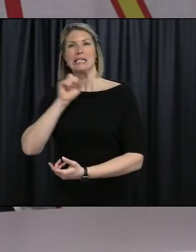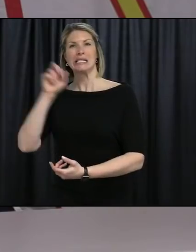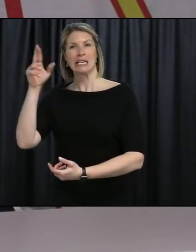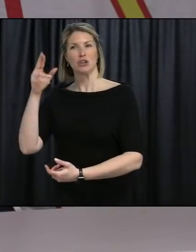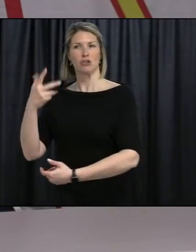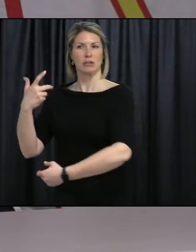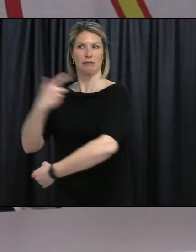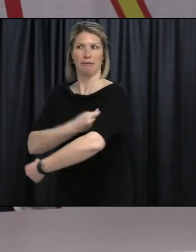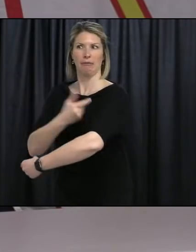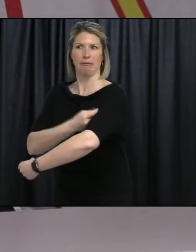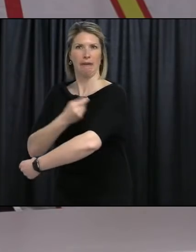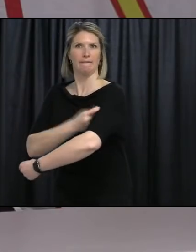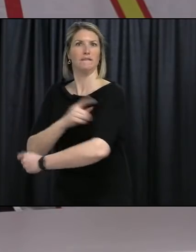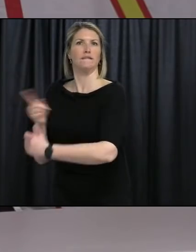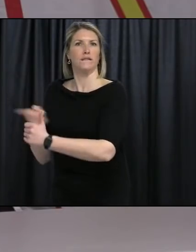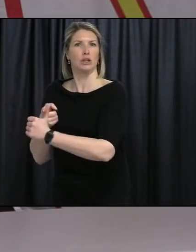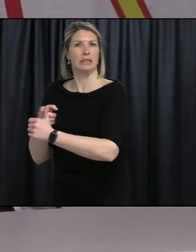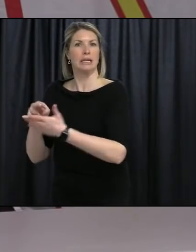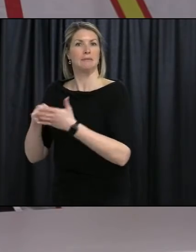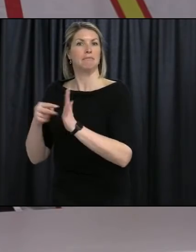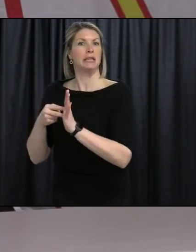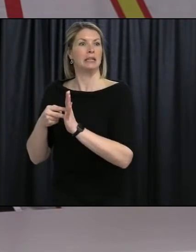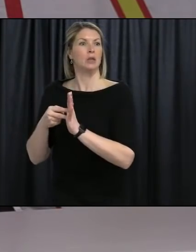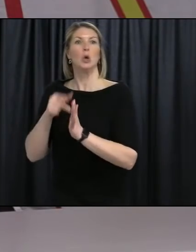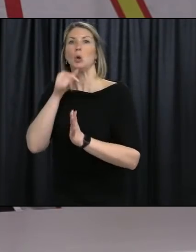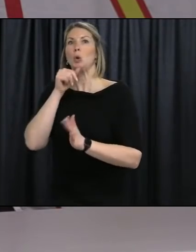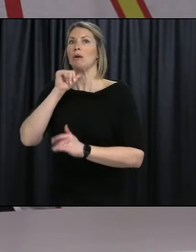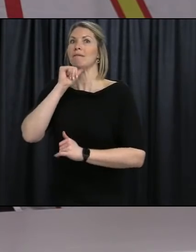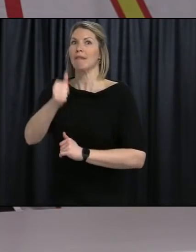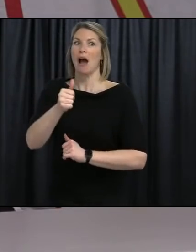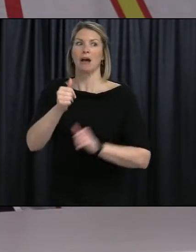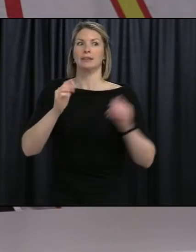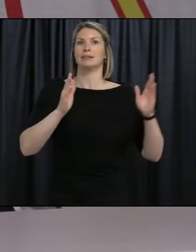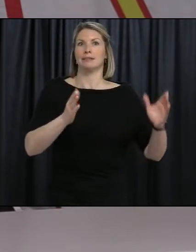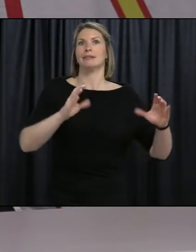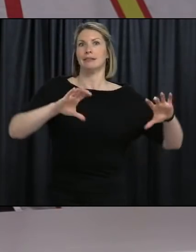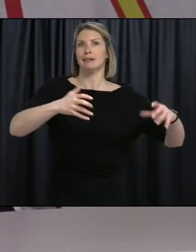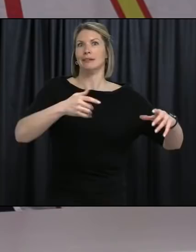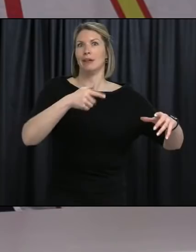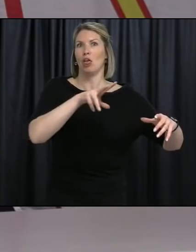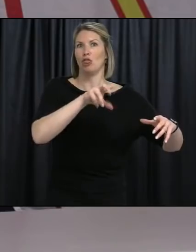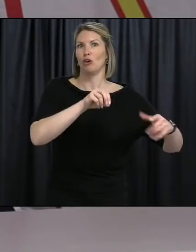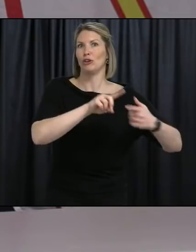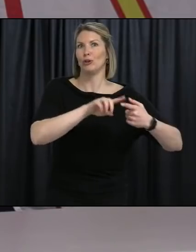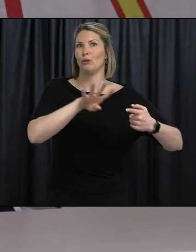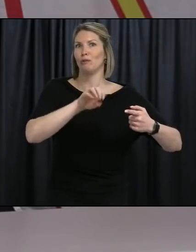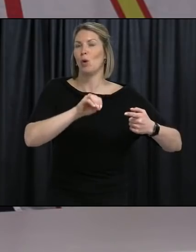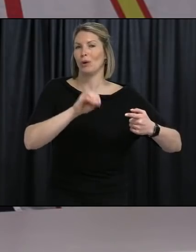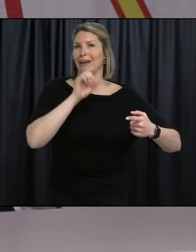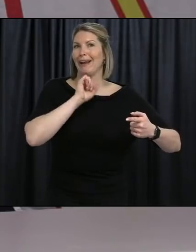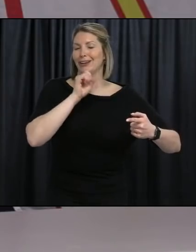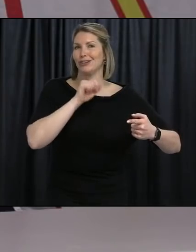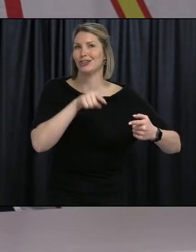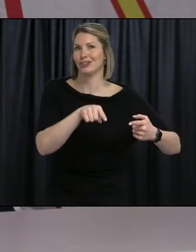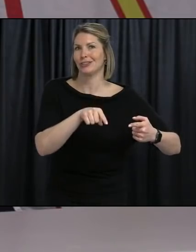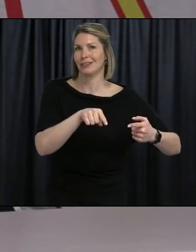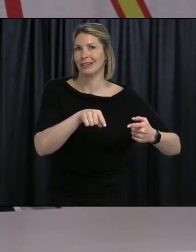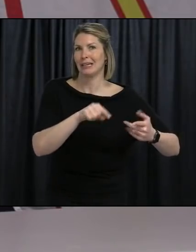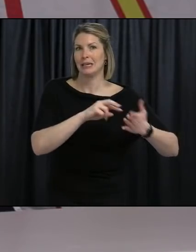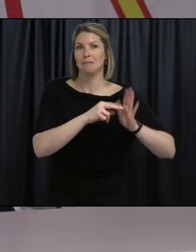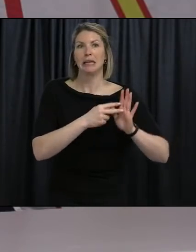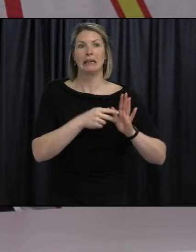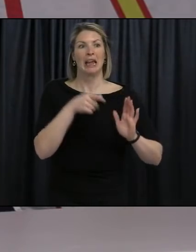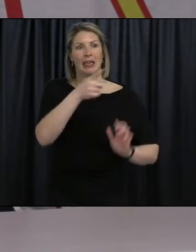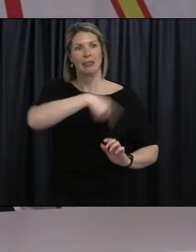So they're not as susceptible to having severe disease. And the fact that, that age in the population are the ones